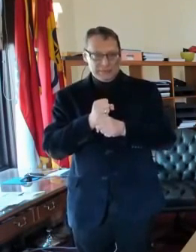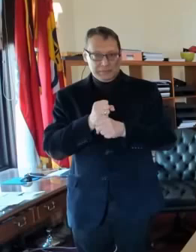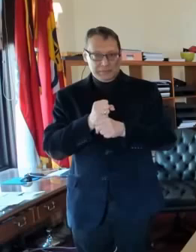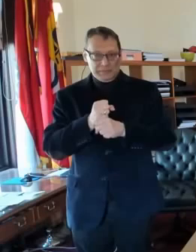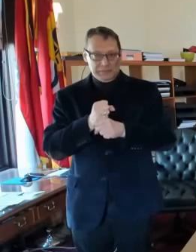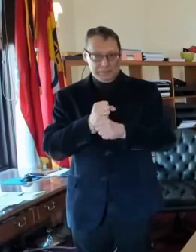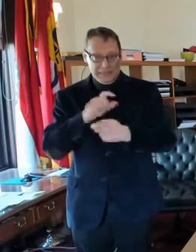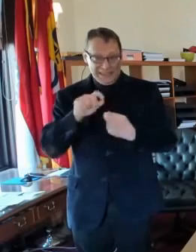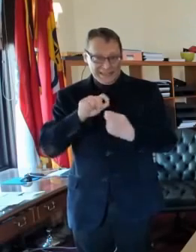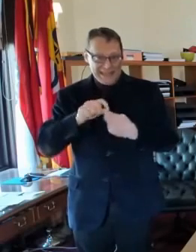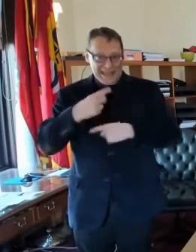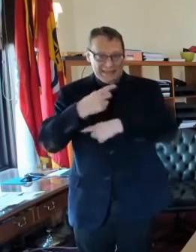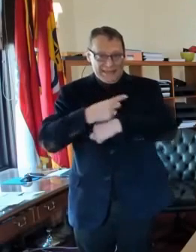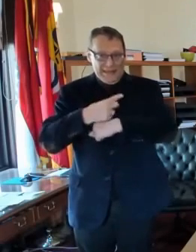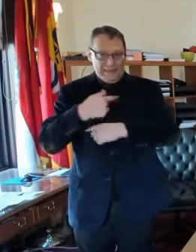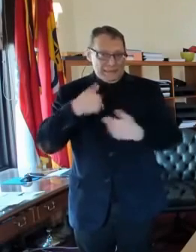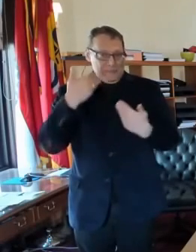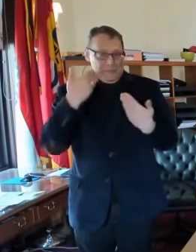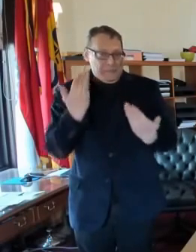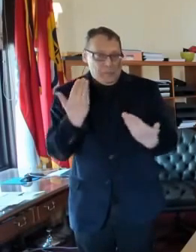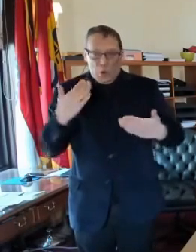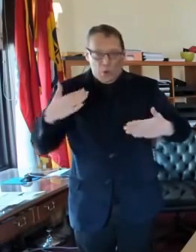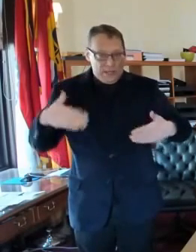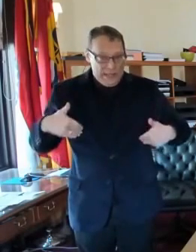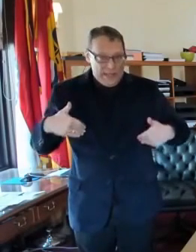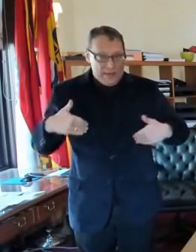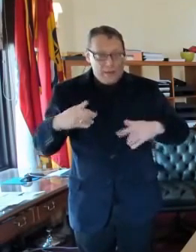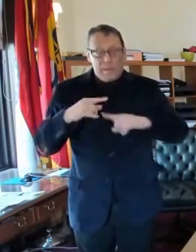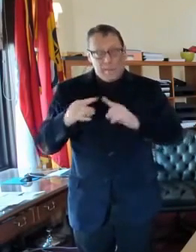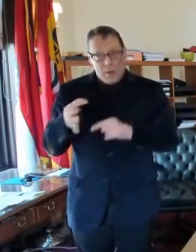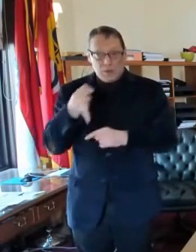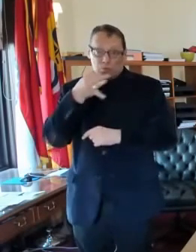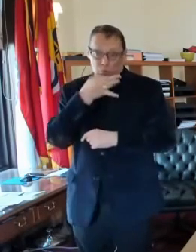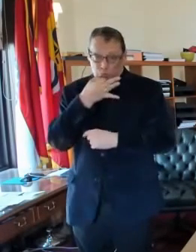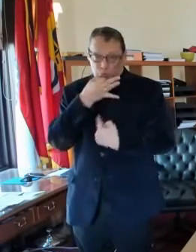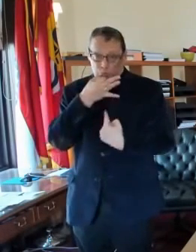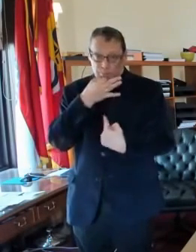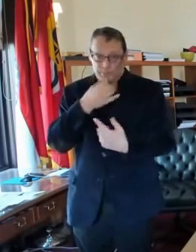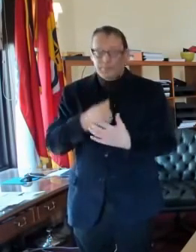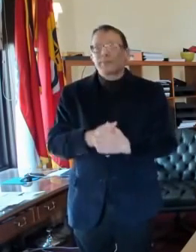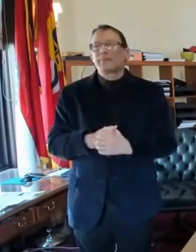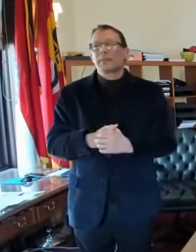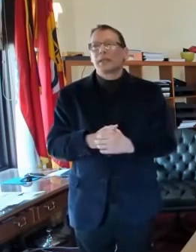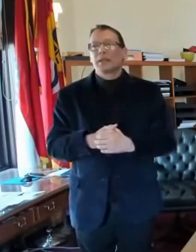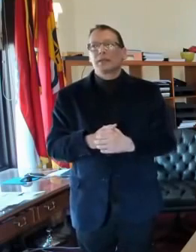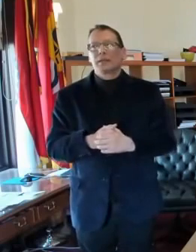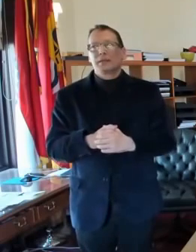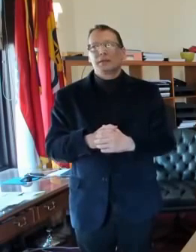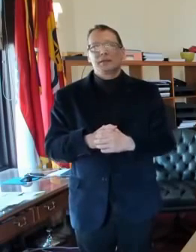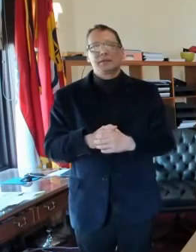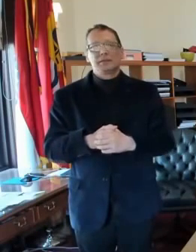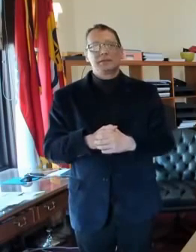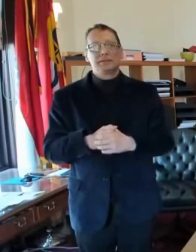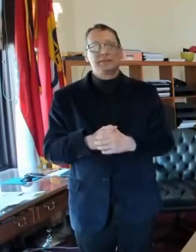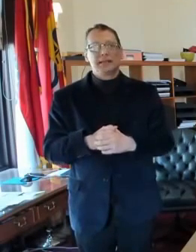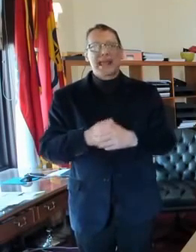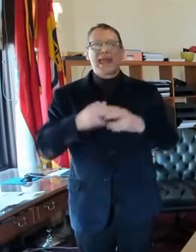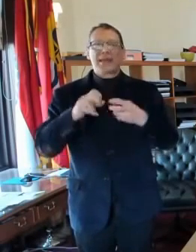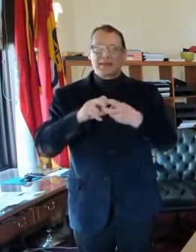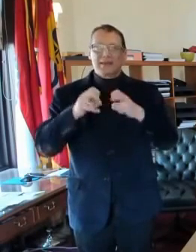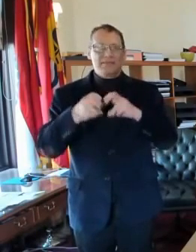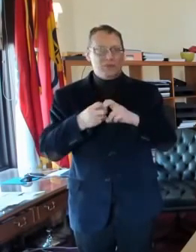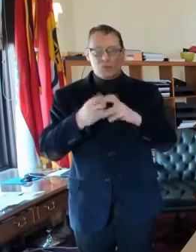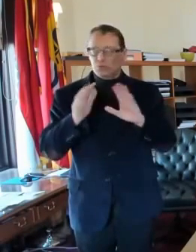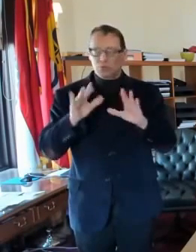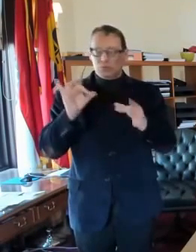have a firm date yet on that, but it just is a difficult